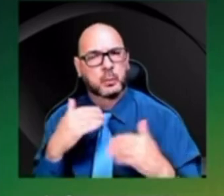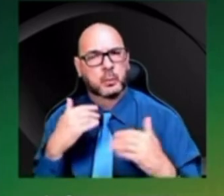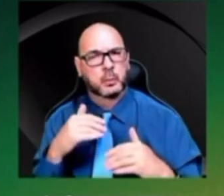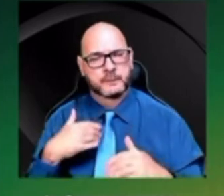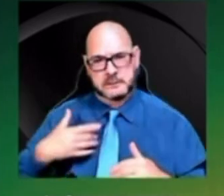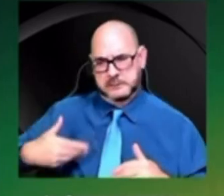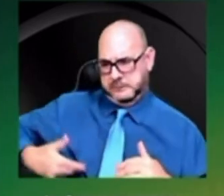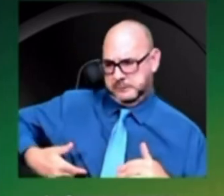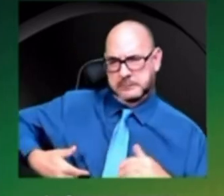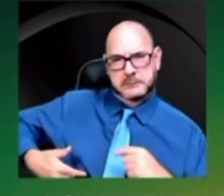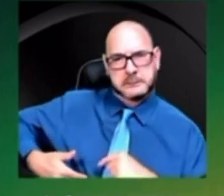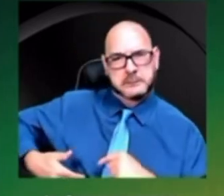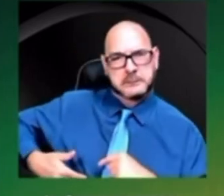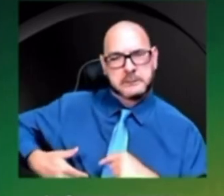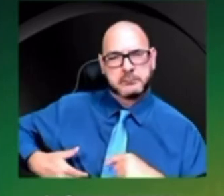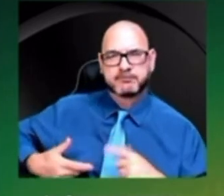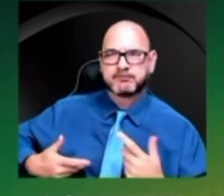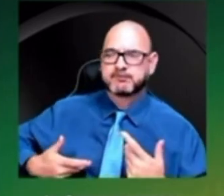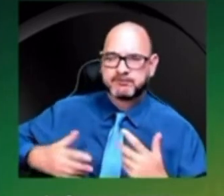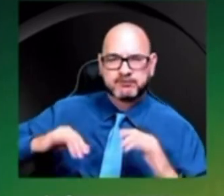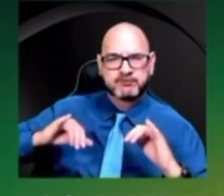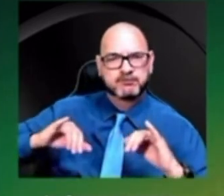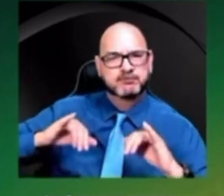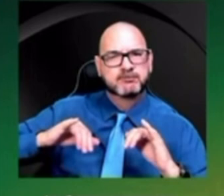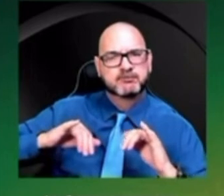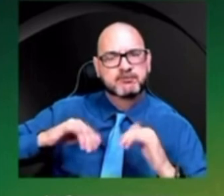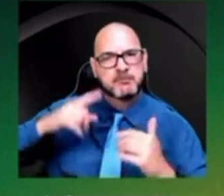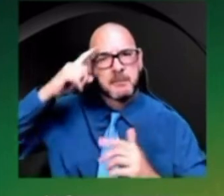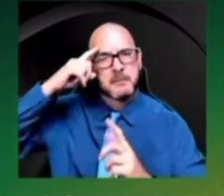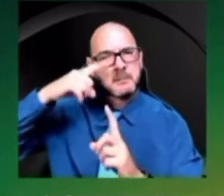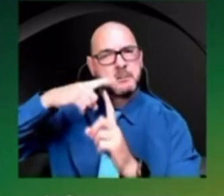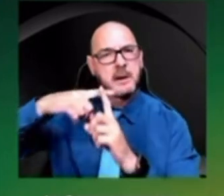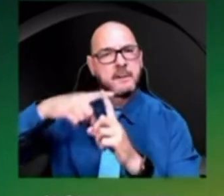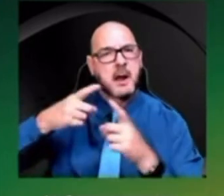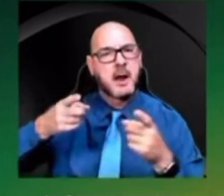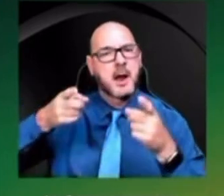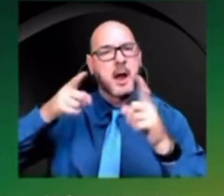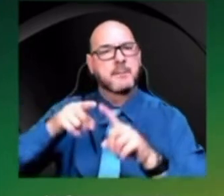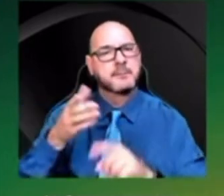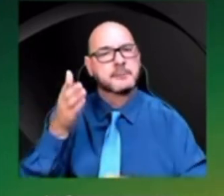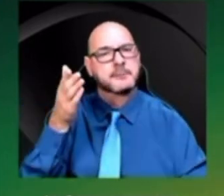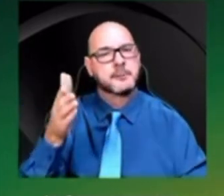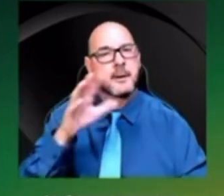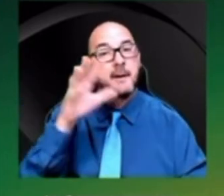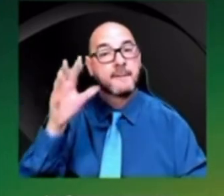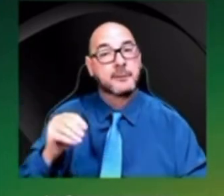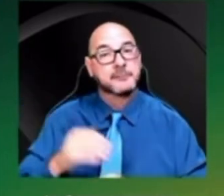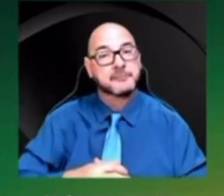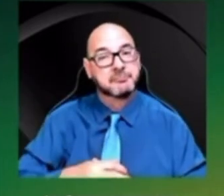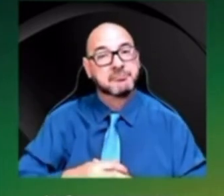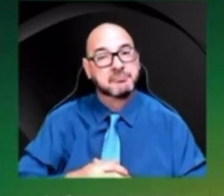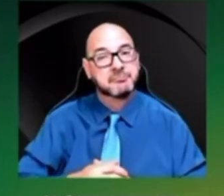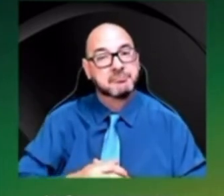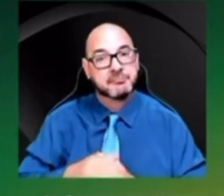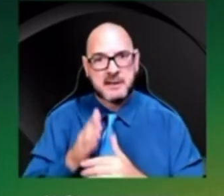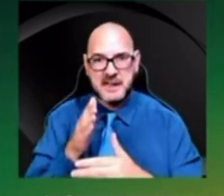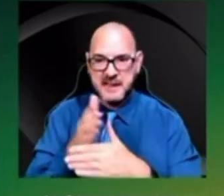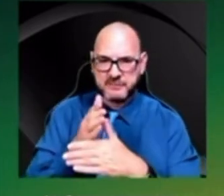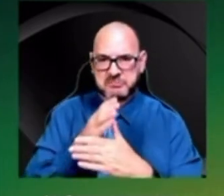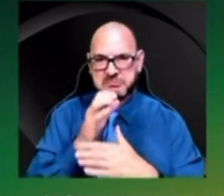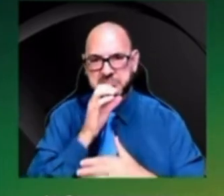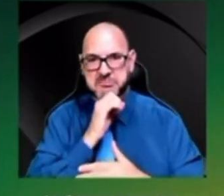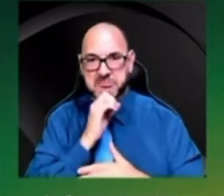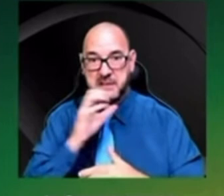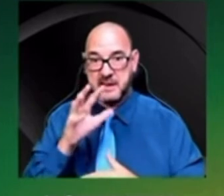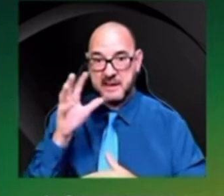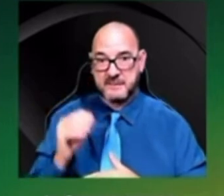trip," she said. "In my meetings with the presidents of Ghana and Tanzania, and here in Zambia, we have launched new